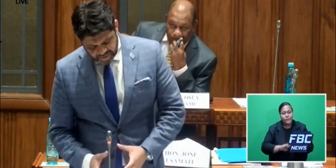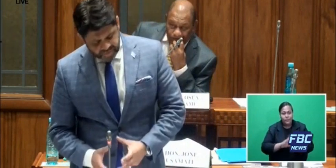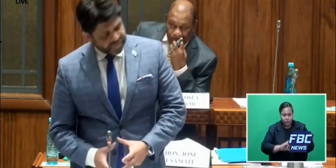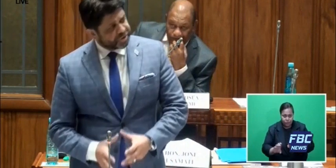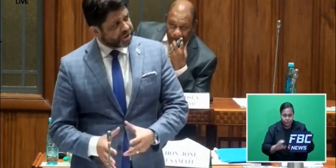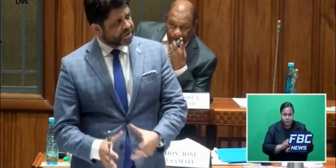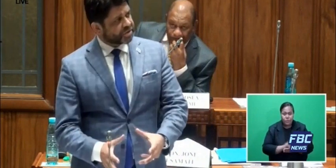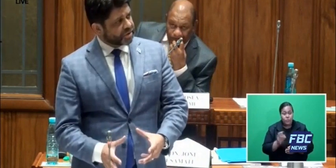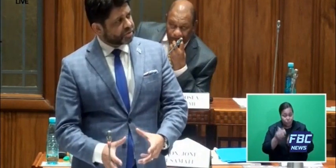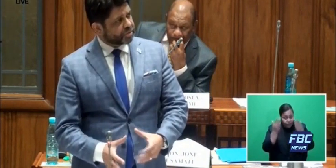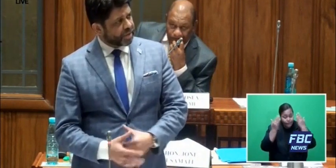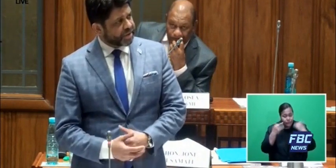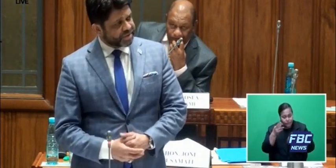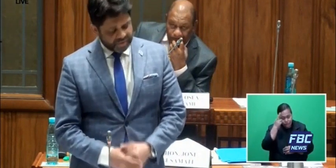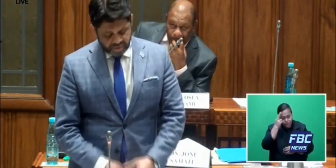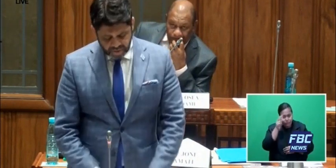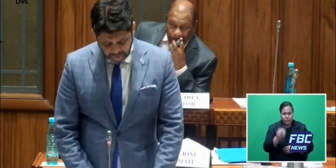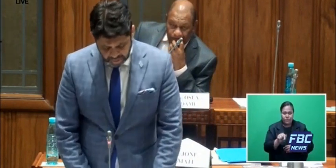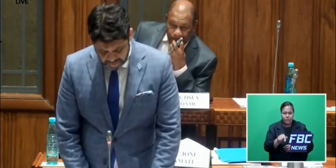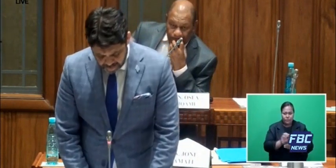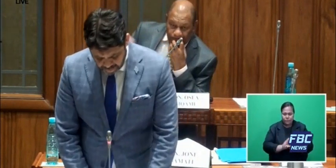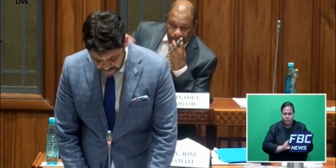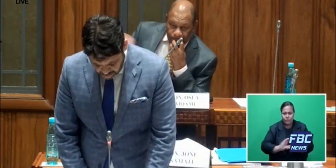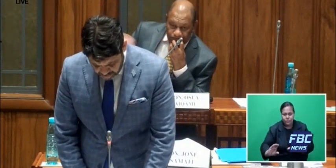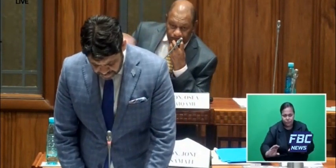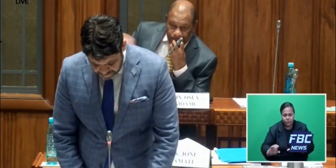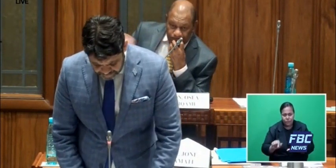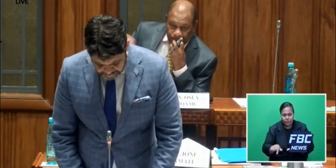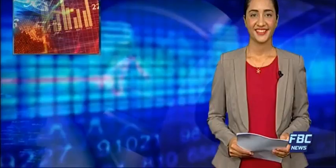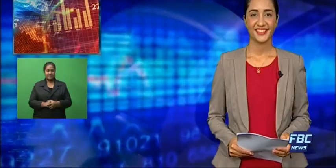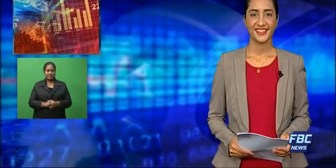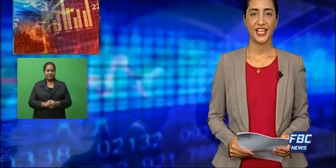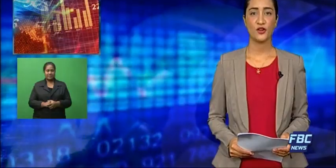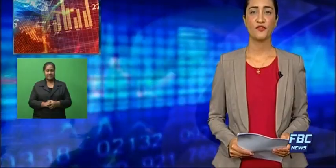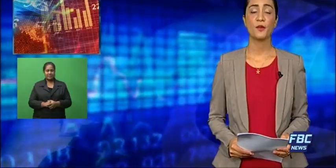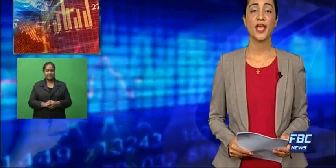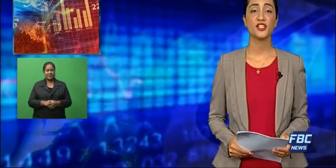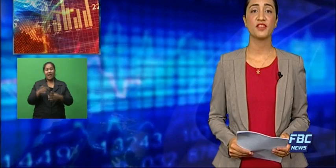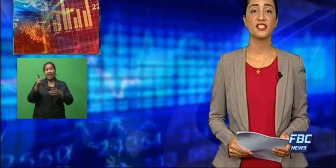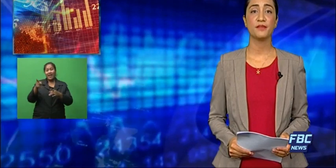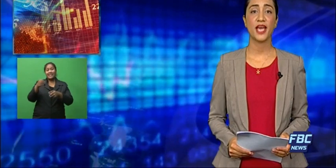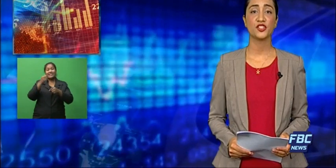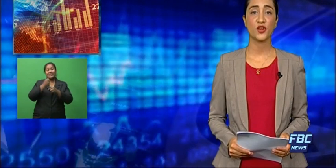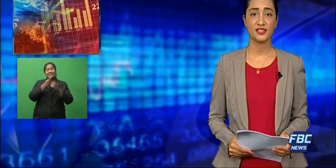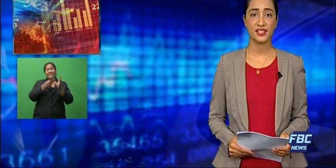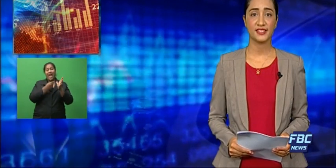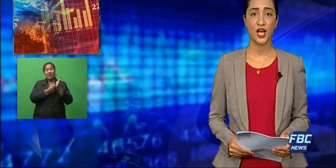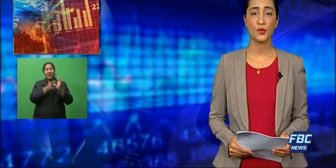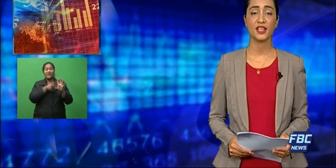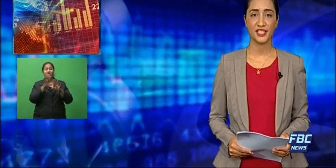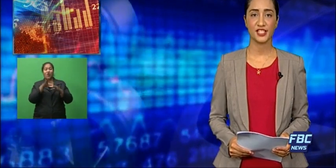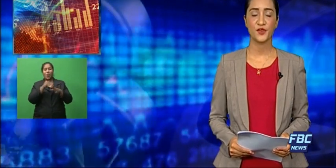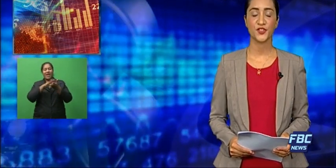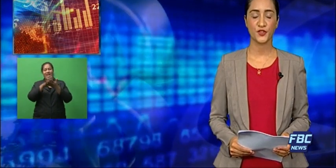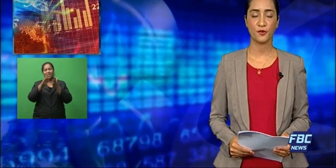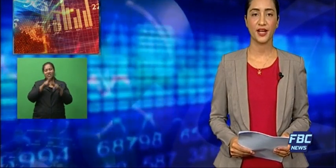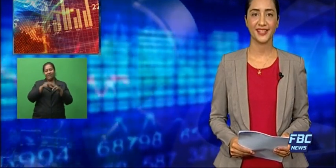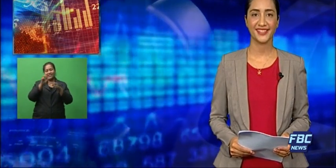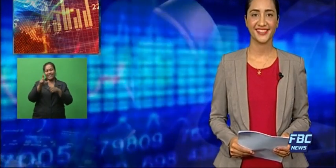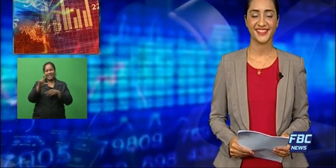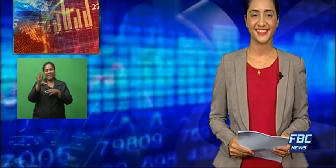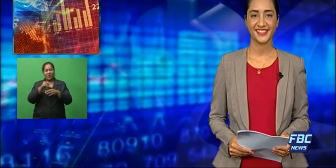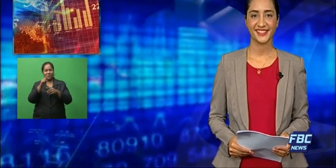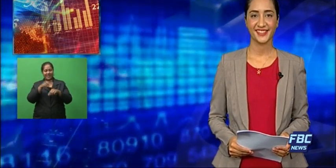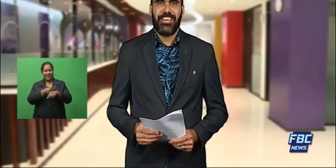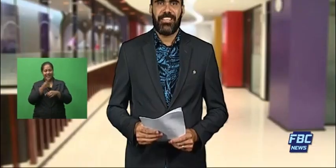was the level of injection that took place into the economy. Gary from HFC Bank joins us now with the latest from the stock